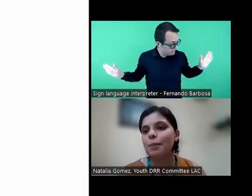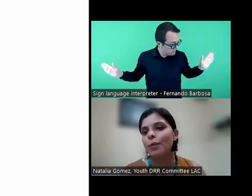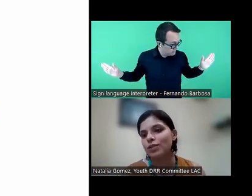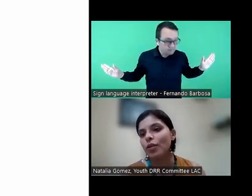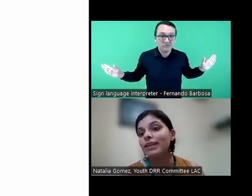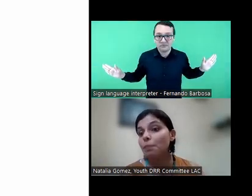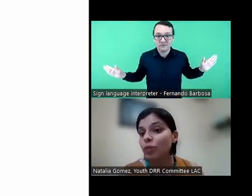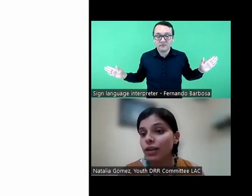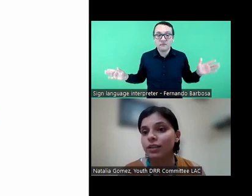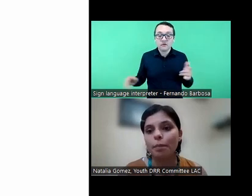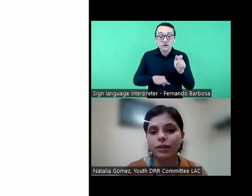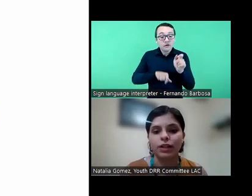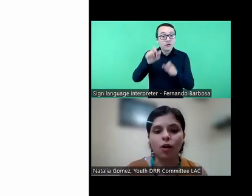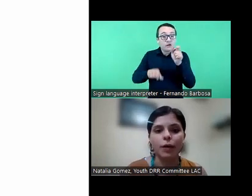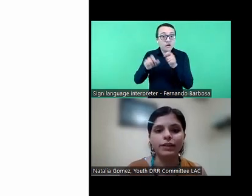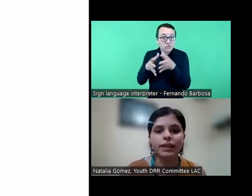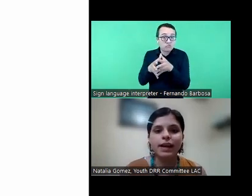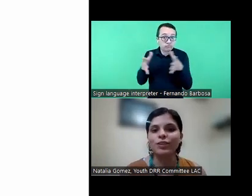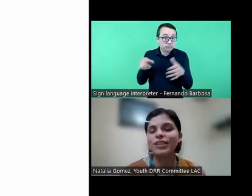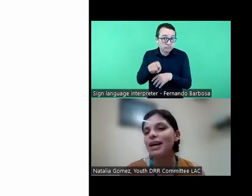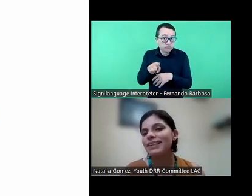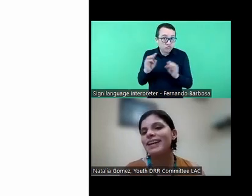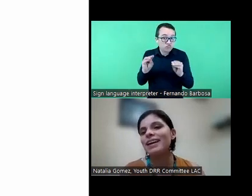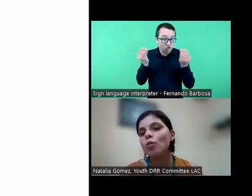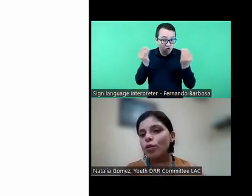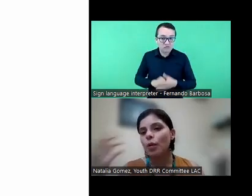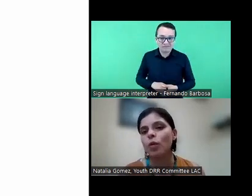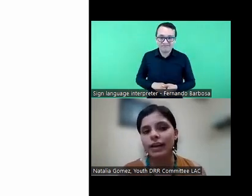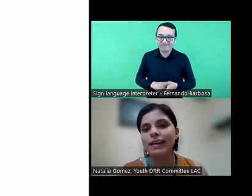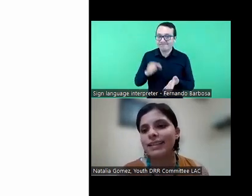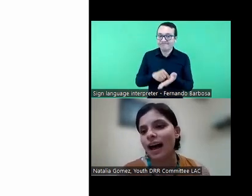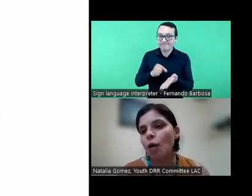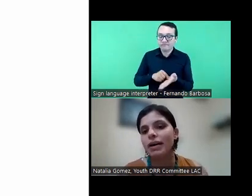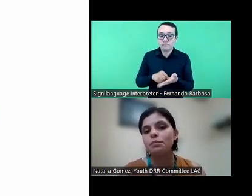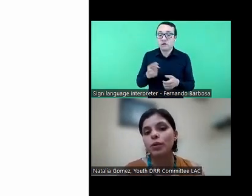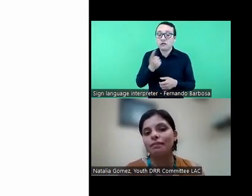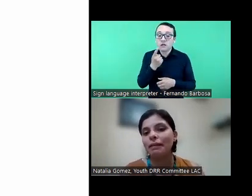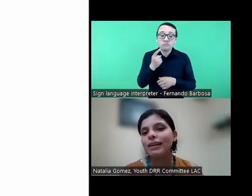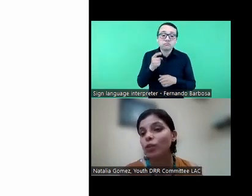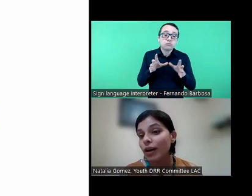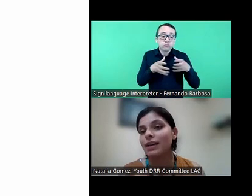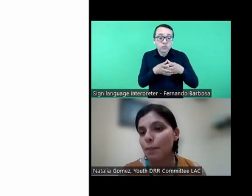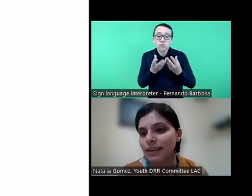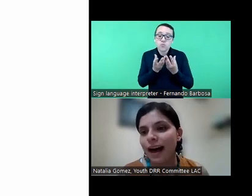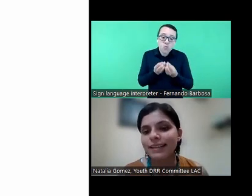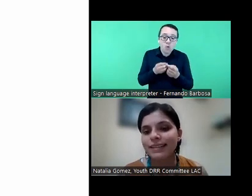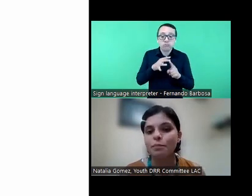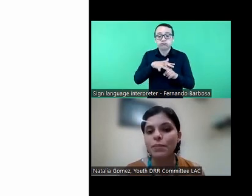beginning, great part of the makeup of population is young people. So beyond a